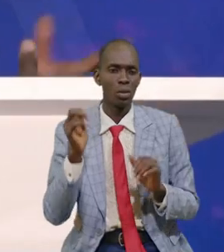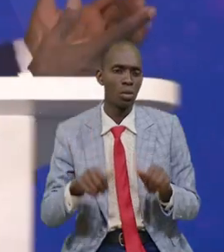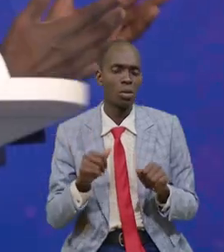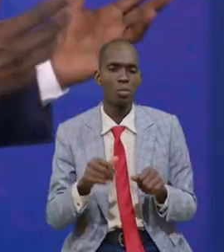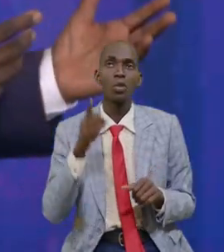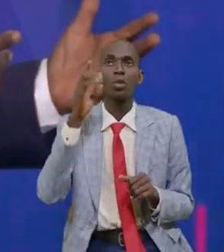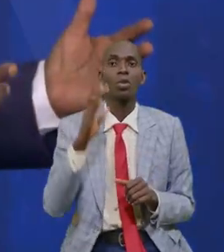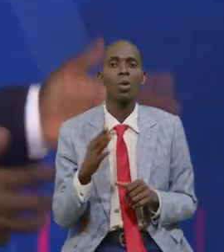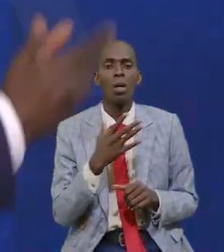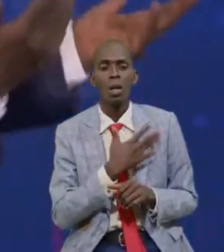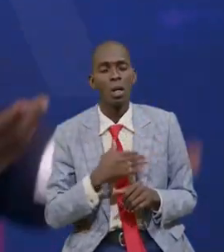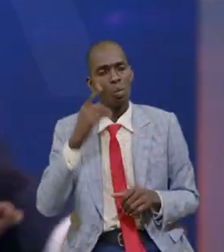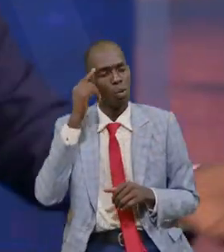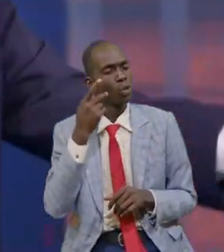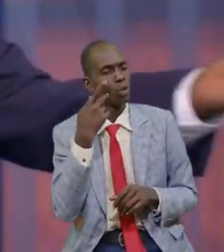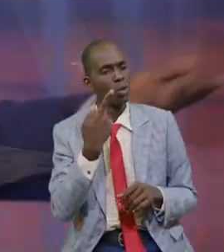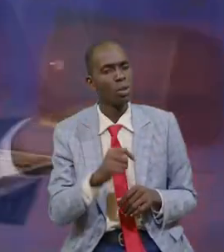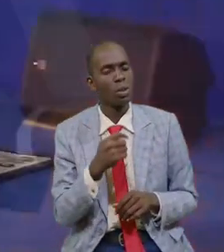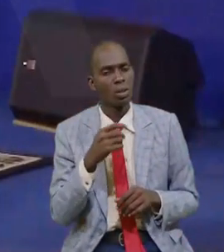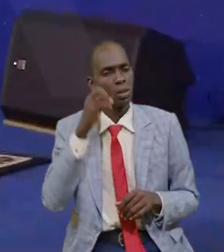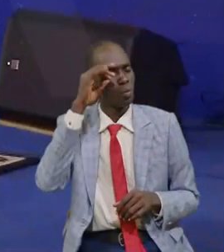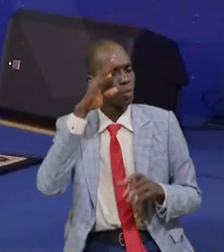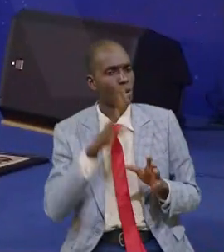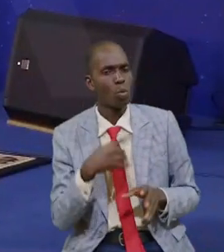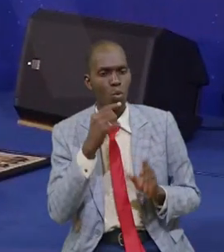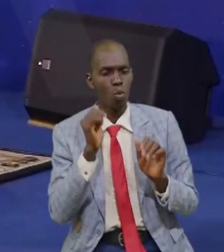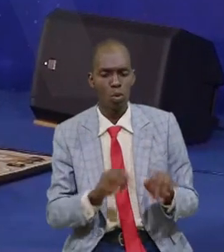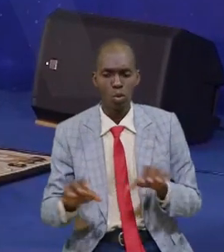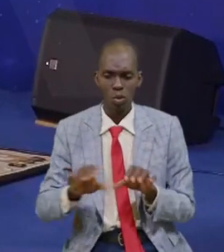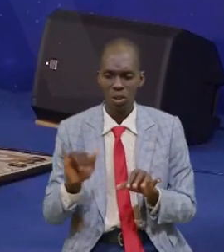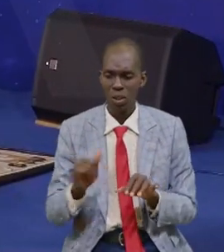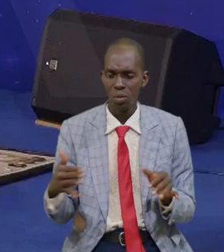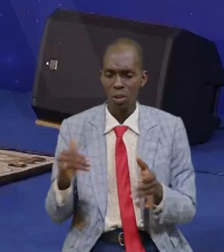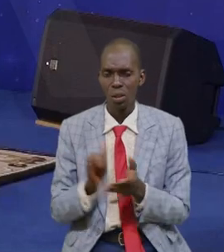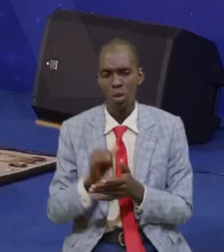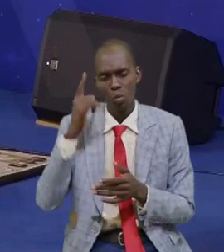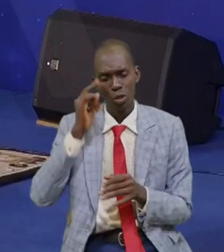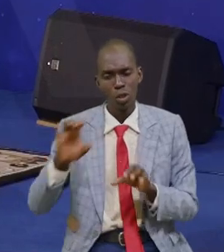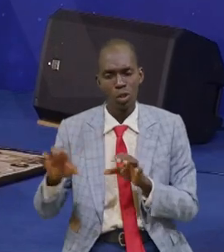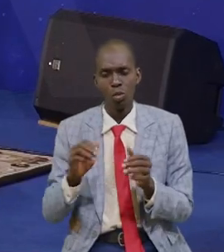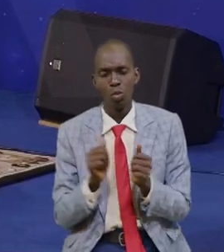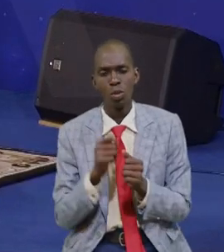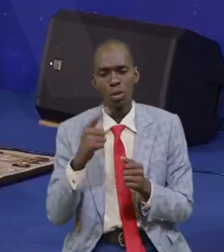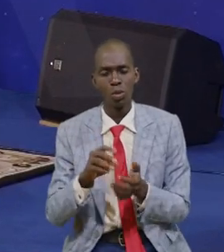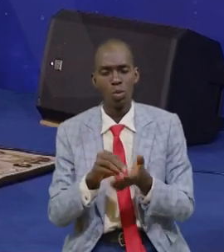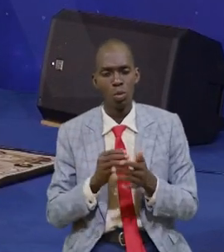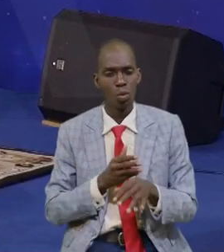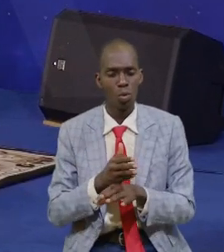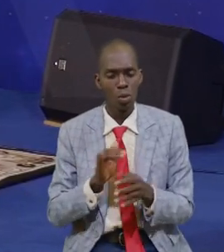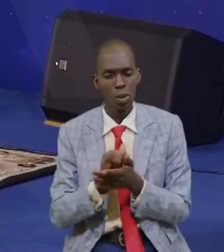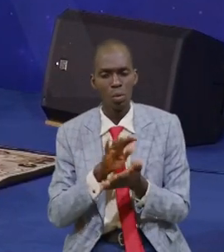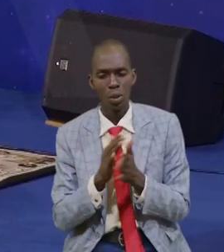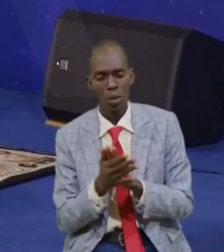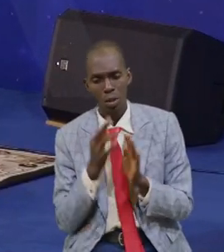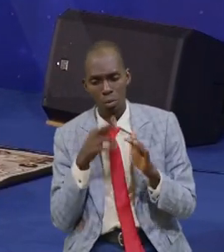and replicate and reproduce the miracle that the Lord performed. He didn't look at the magicians. He looked at his God,